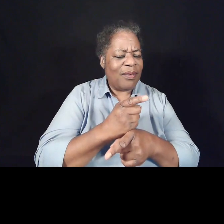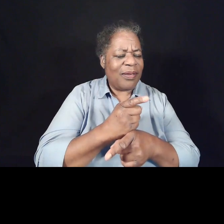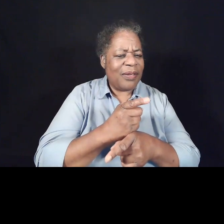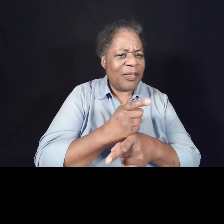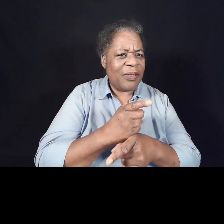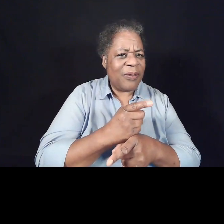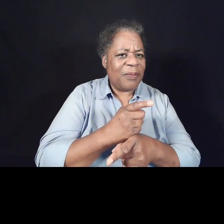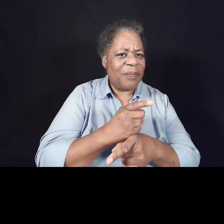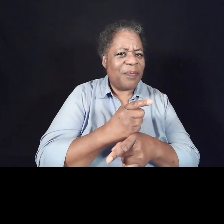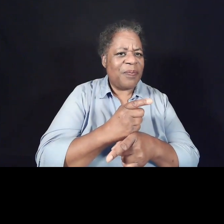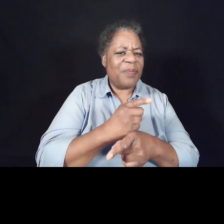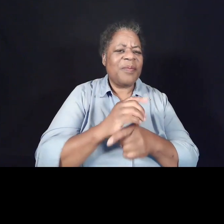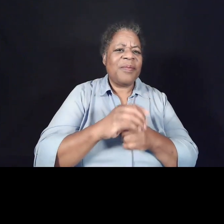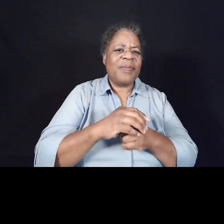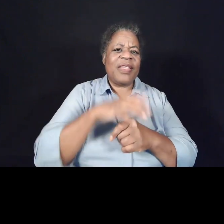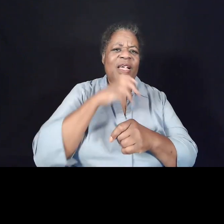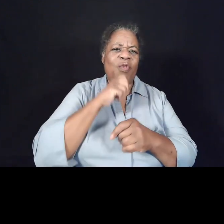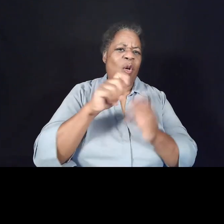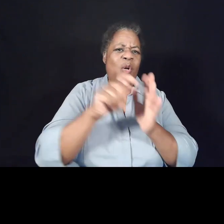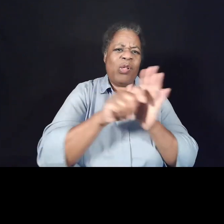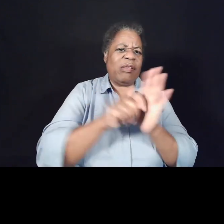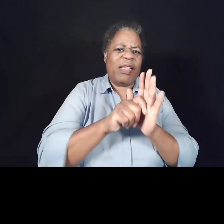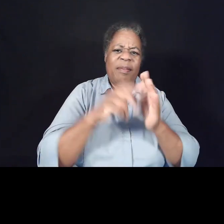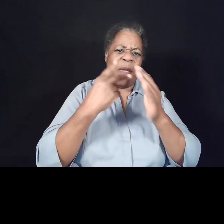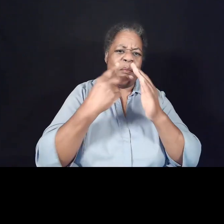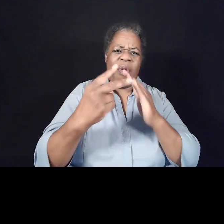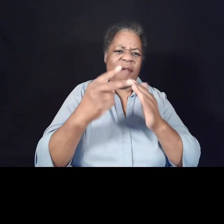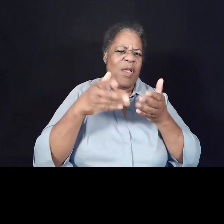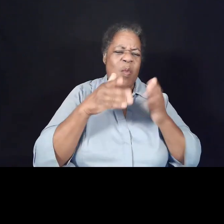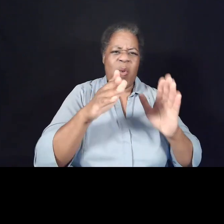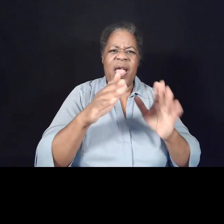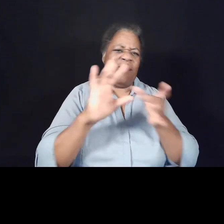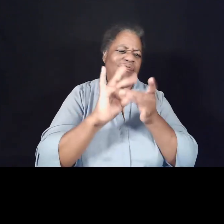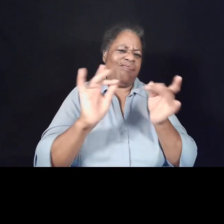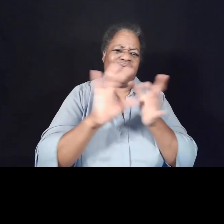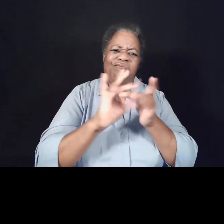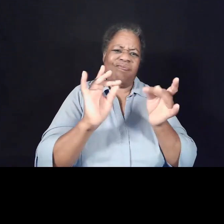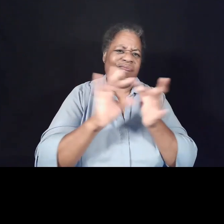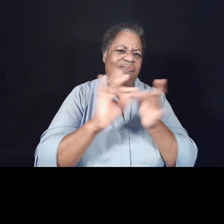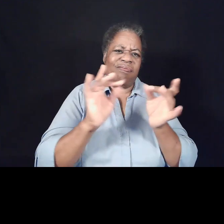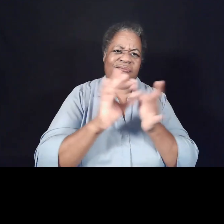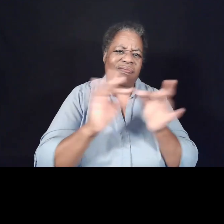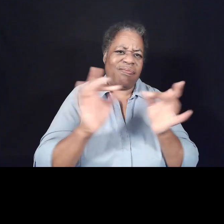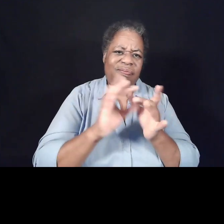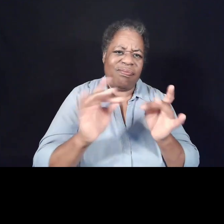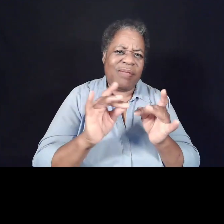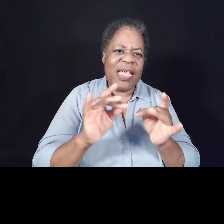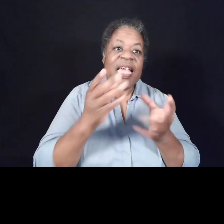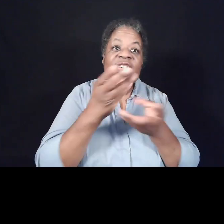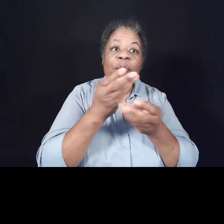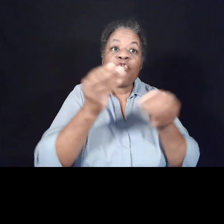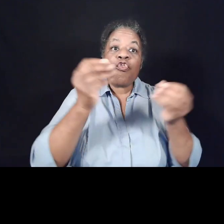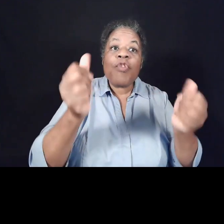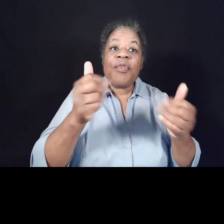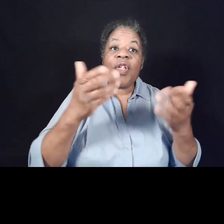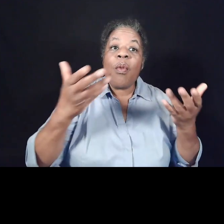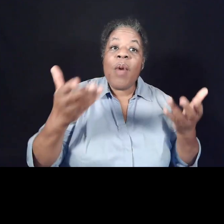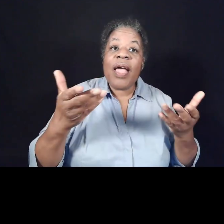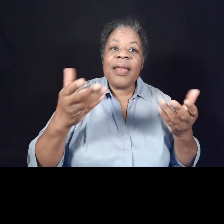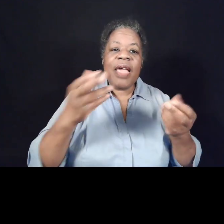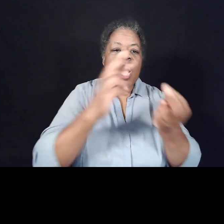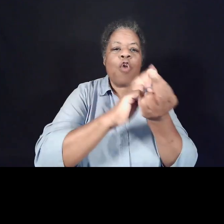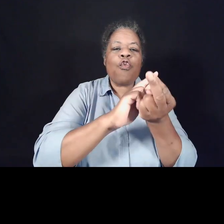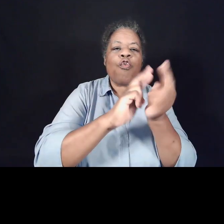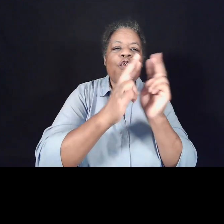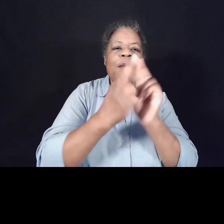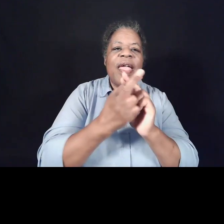He's got his Old Testament prophet on here. He's channeling John the Baptist, and his prescription, in a word, is